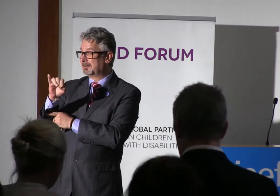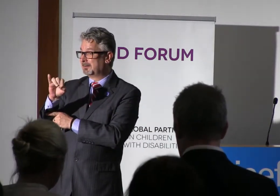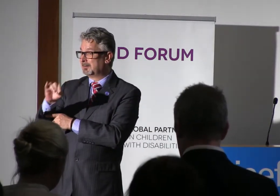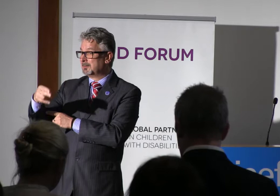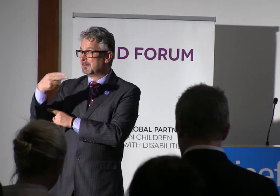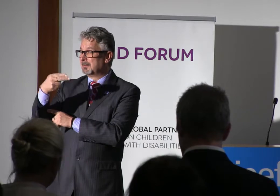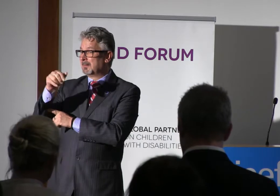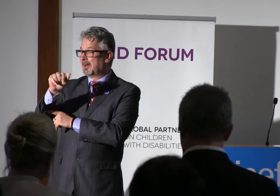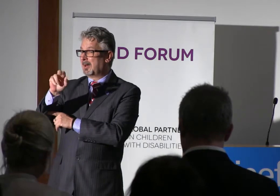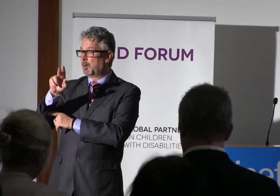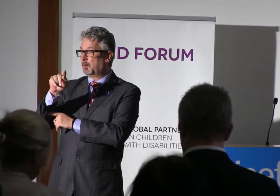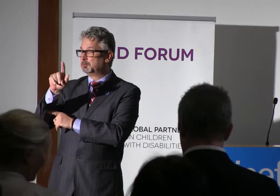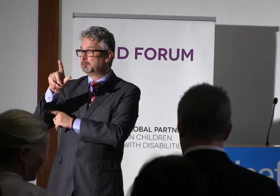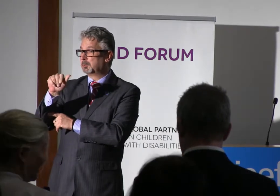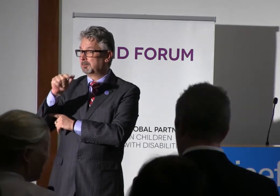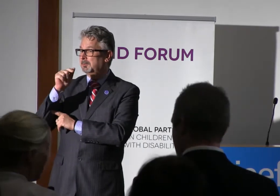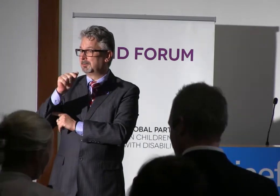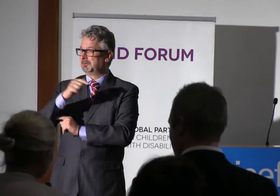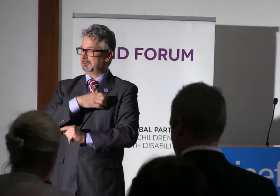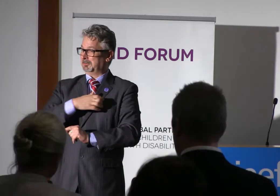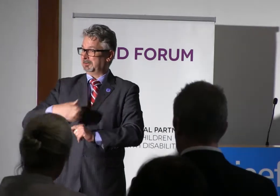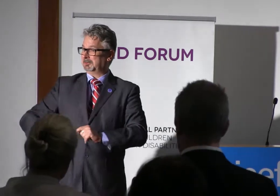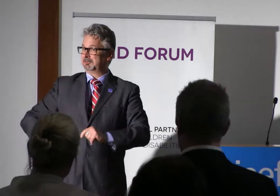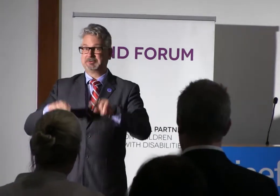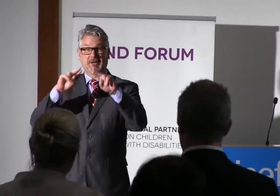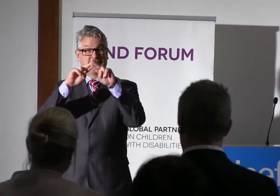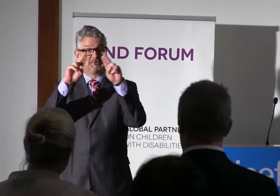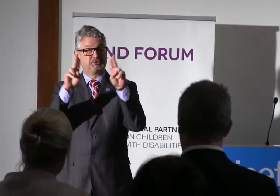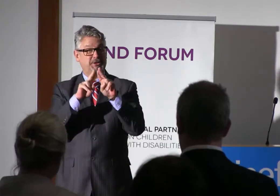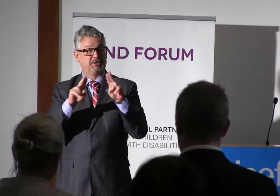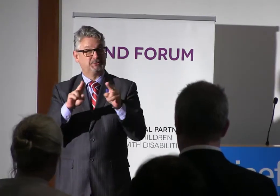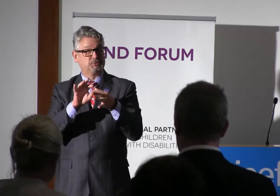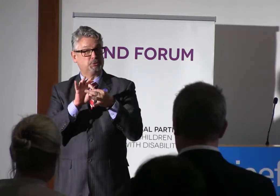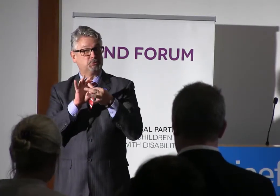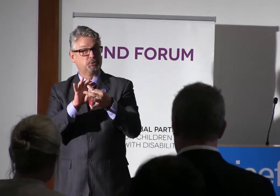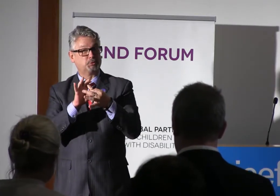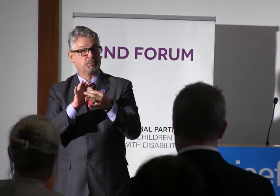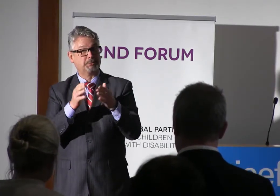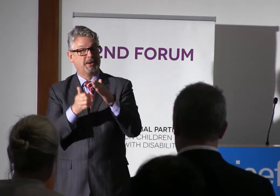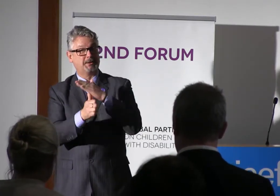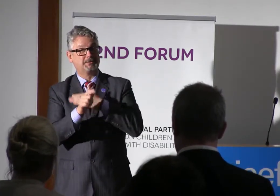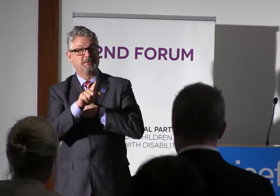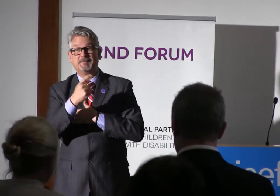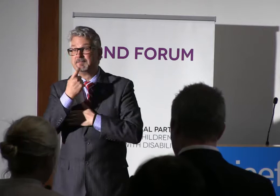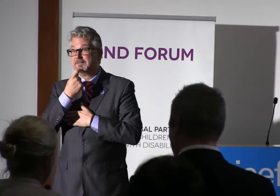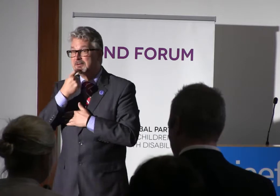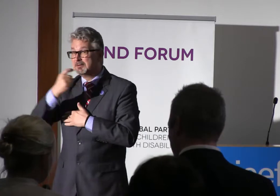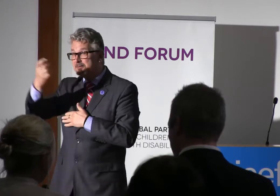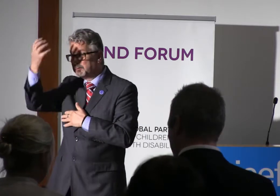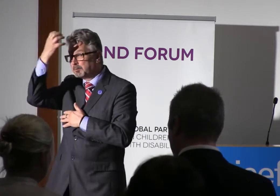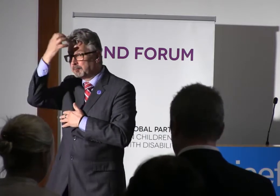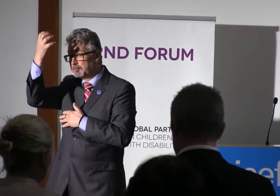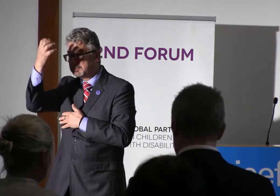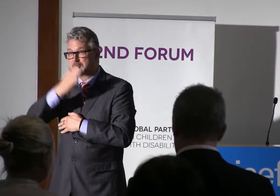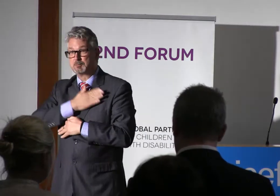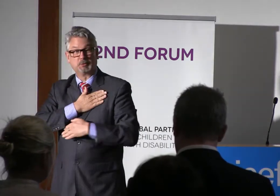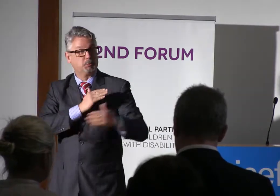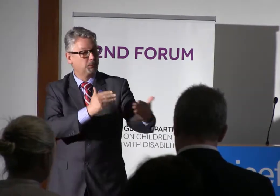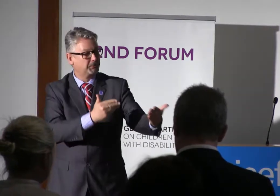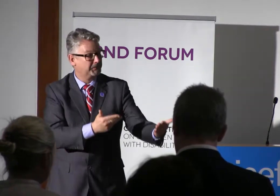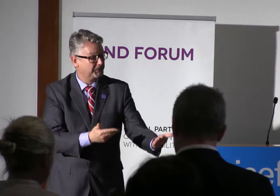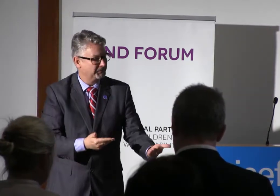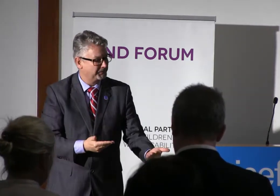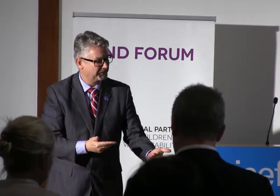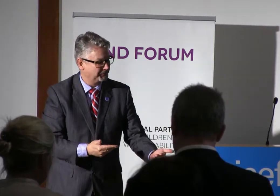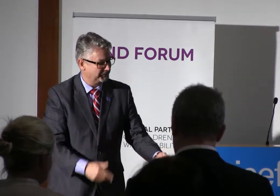And now I would like to welcome to the stage Her Excellency Ms. Heidi Hautala, Minister